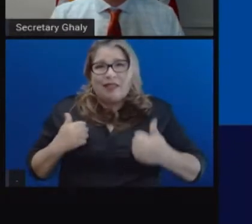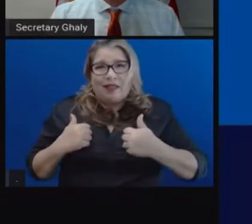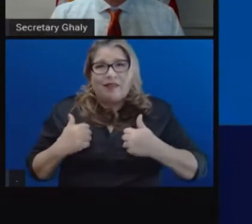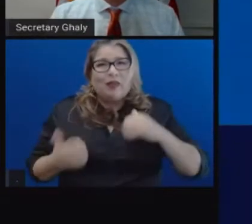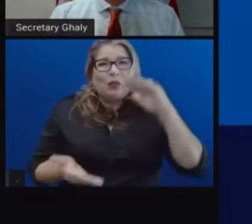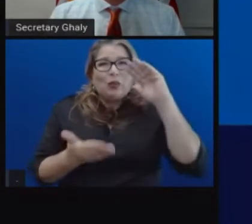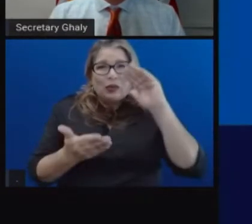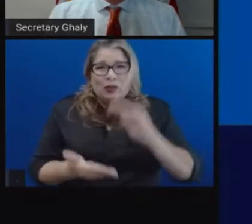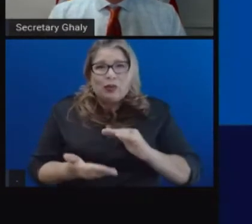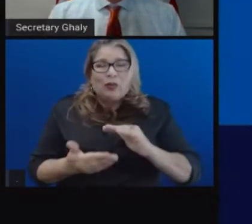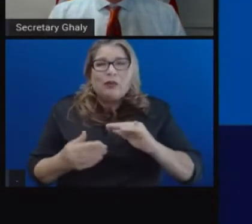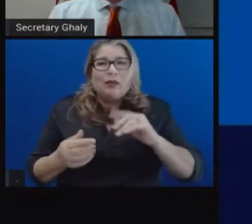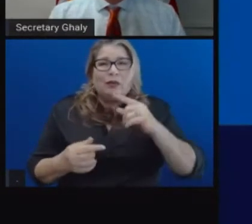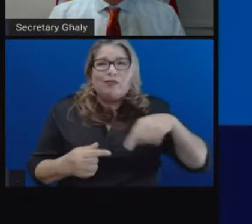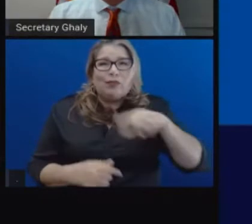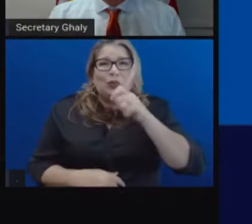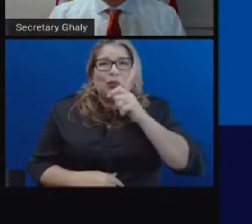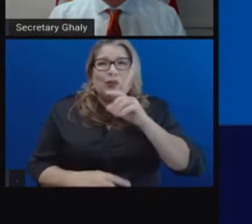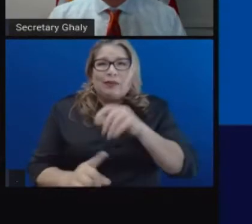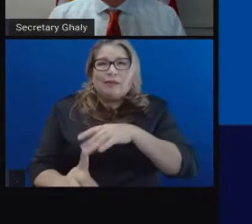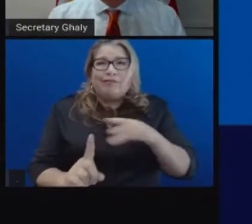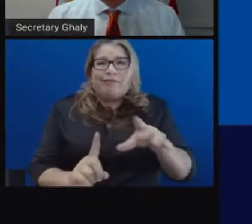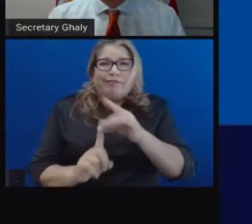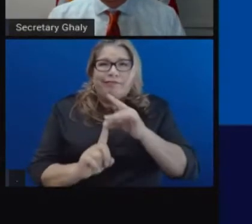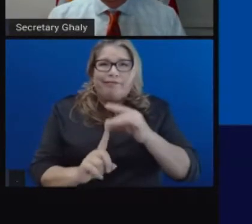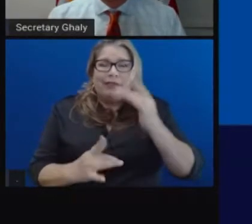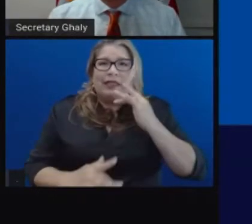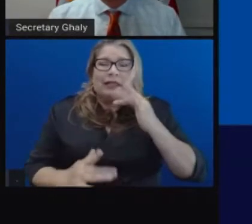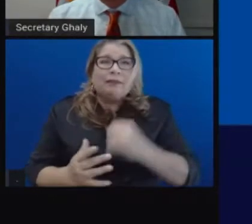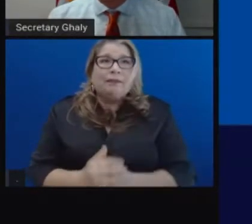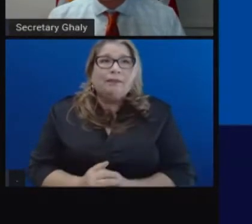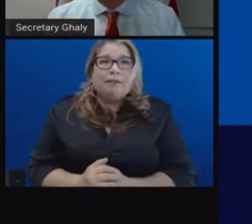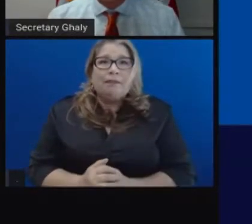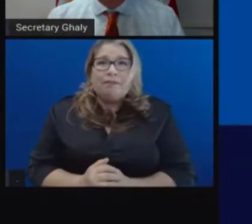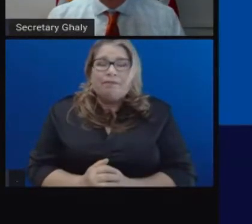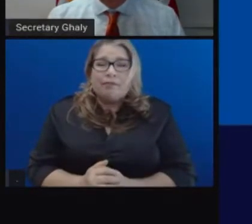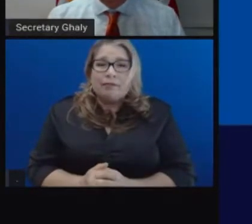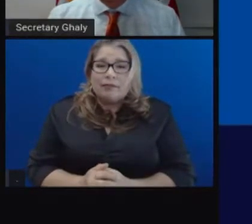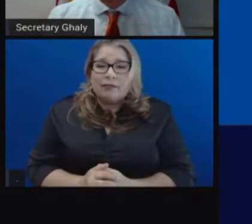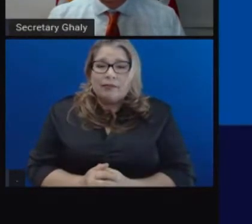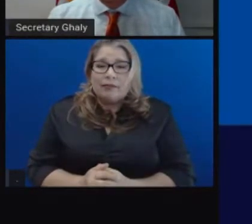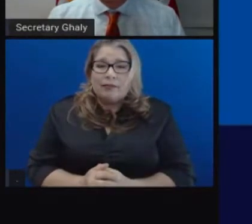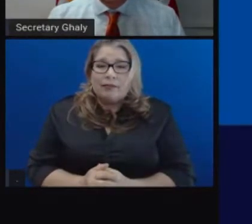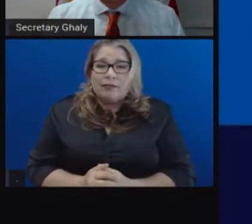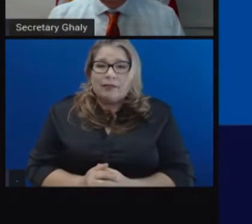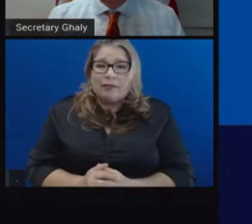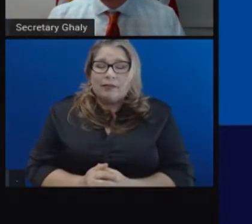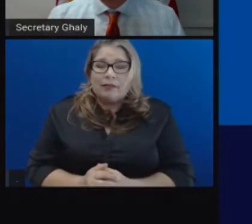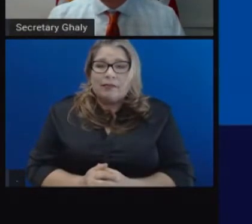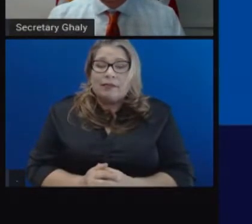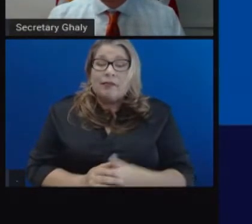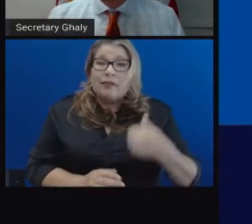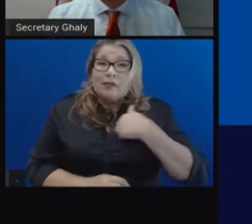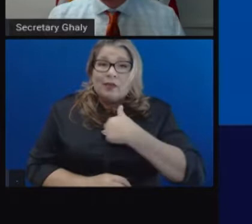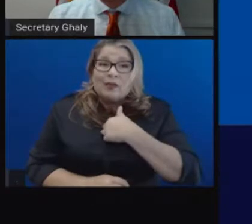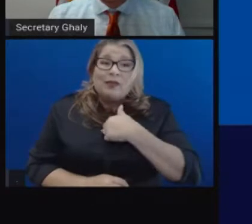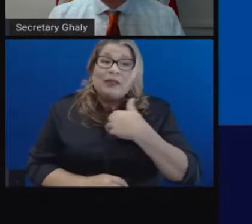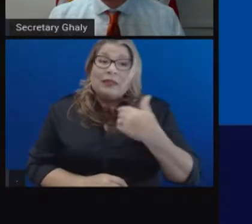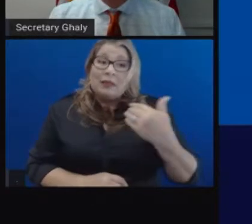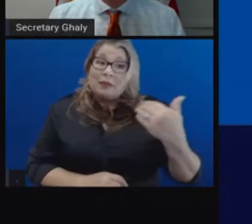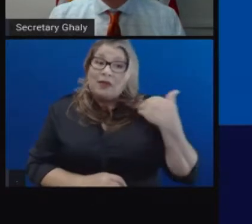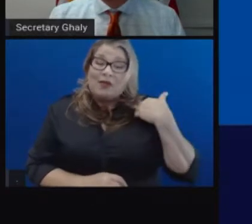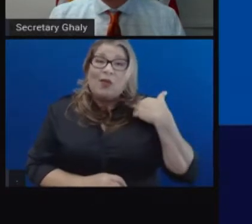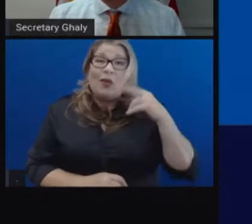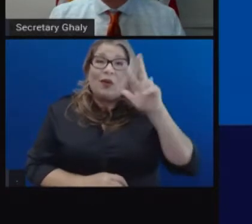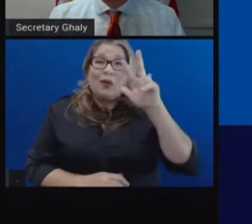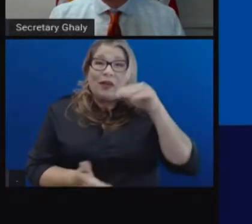please. So getting specific, just reiterating, we moved down from about 3,500 admissions per